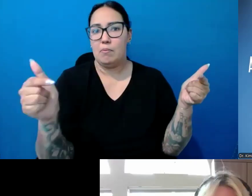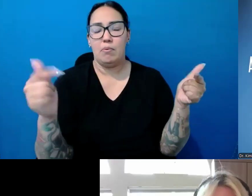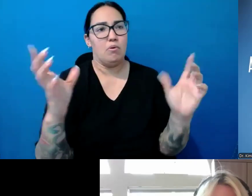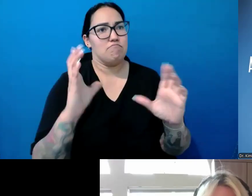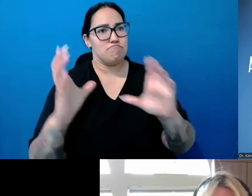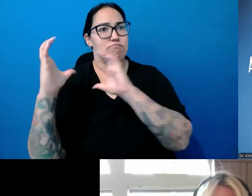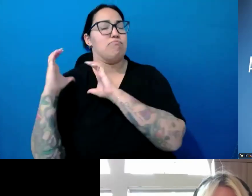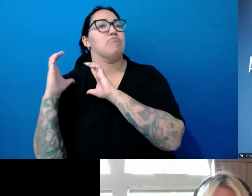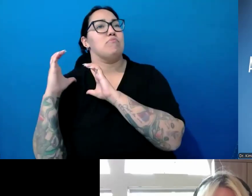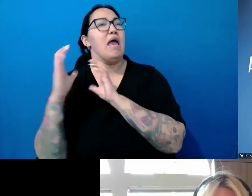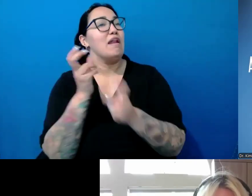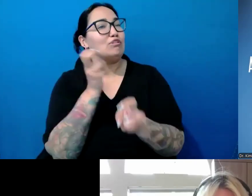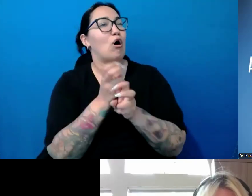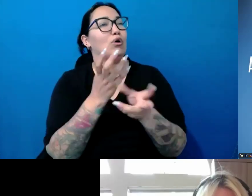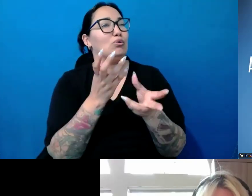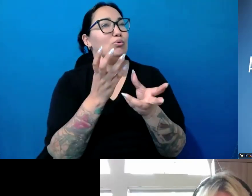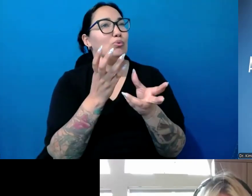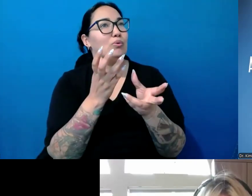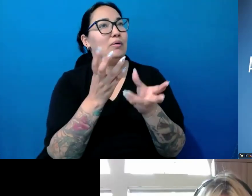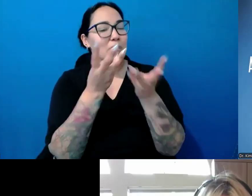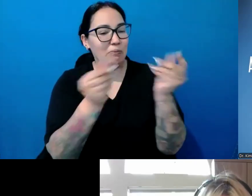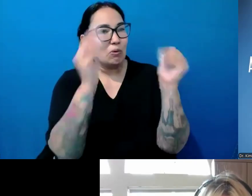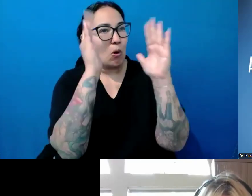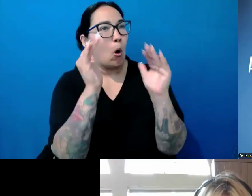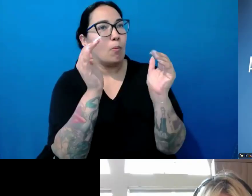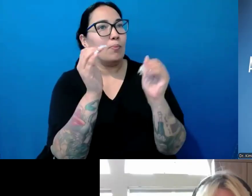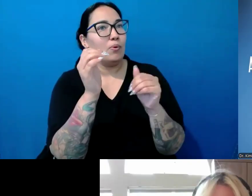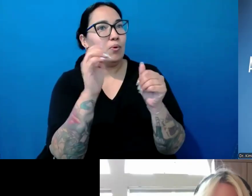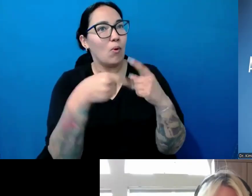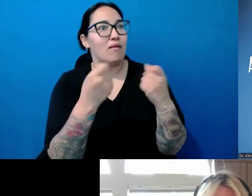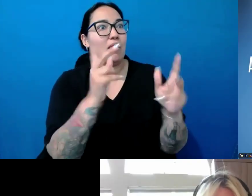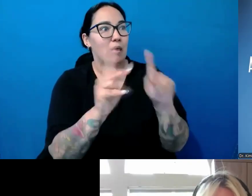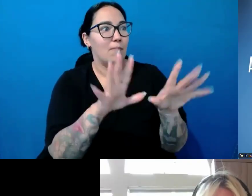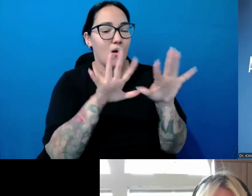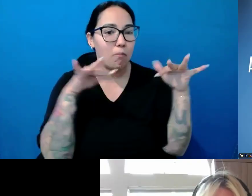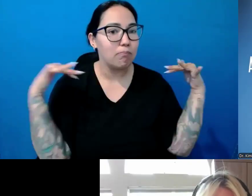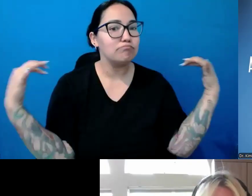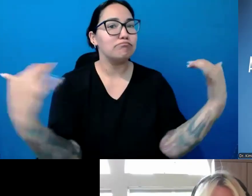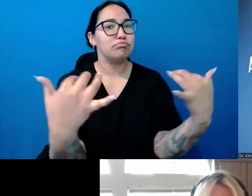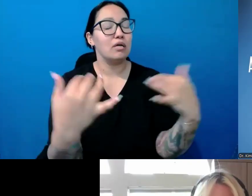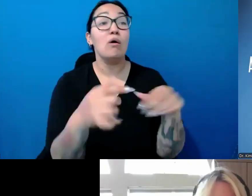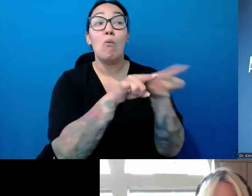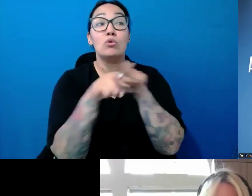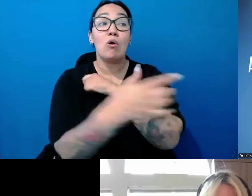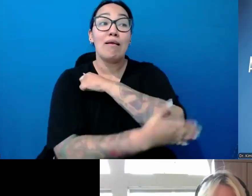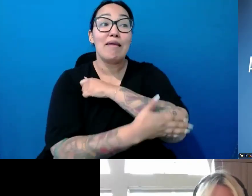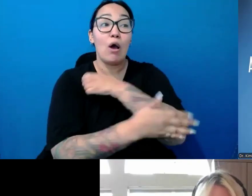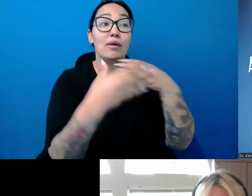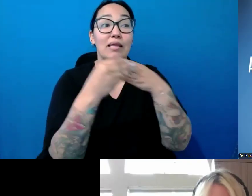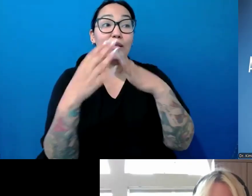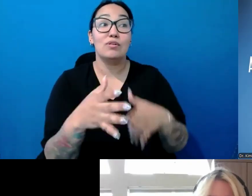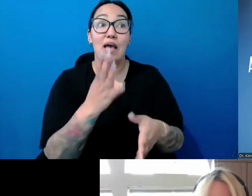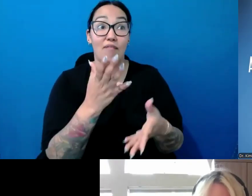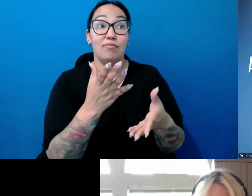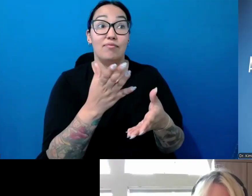lot of people around you. And then I didn't mention this either, but our county leaders have stepped up. And in medicine, we can often think